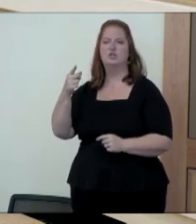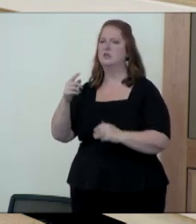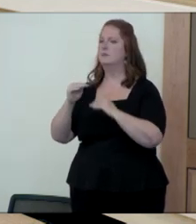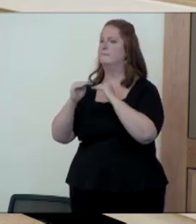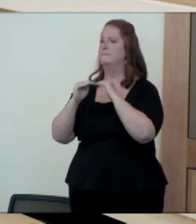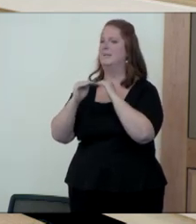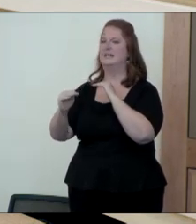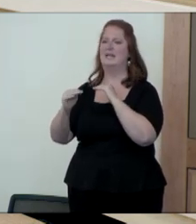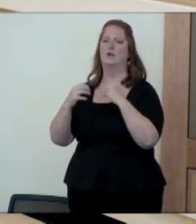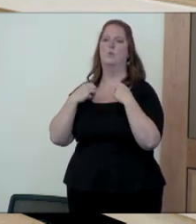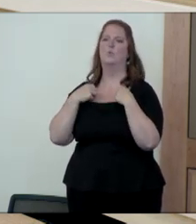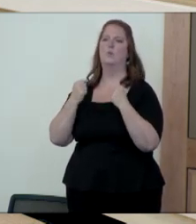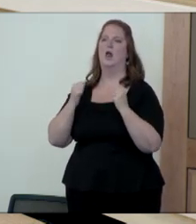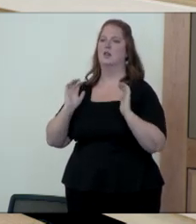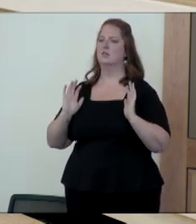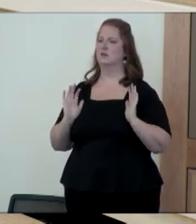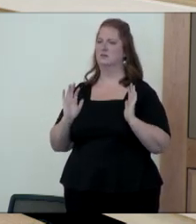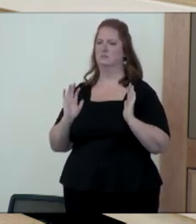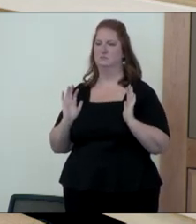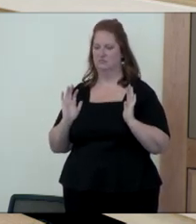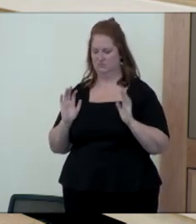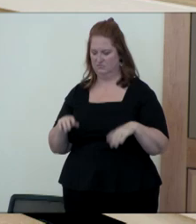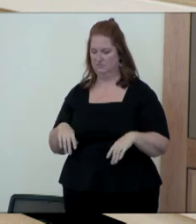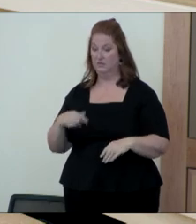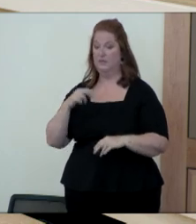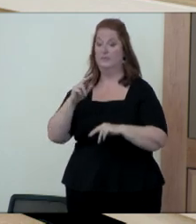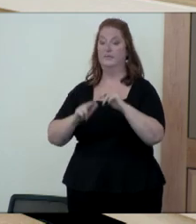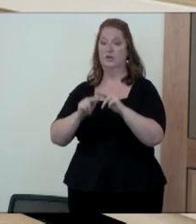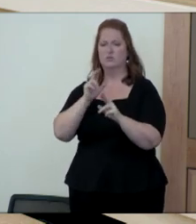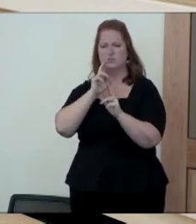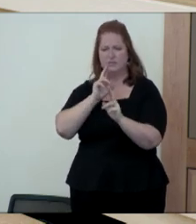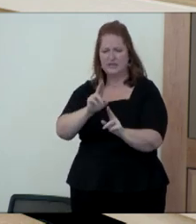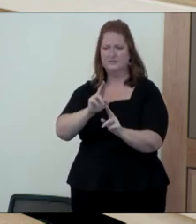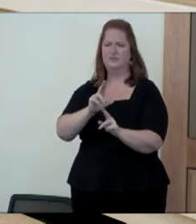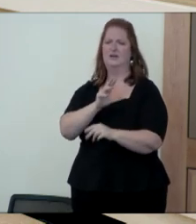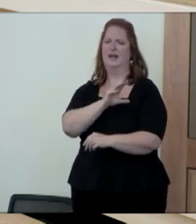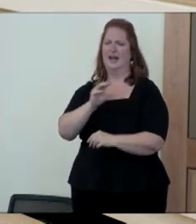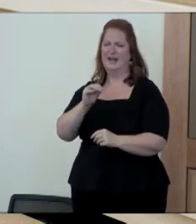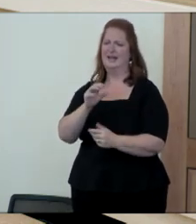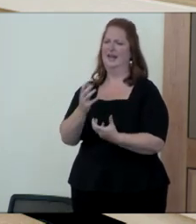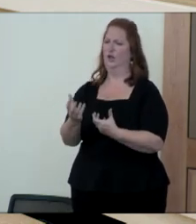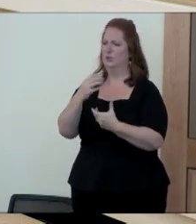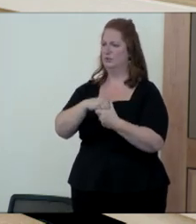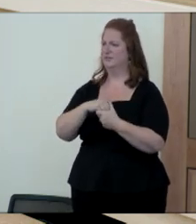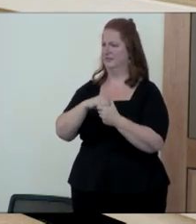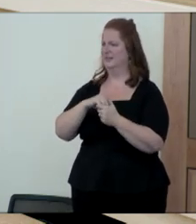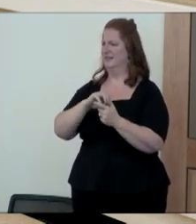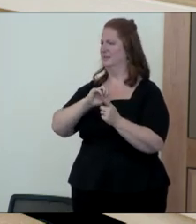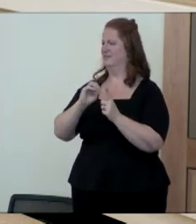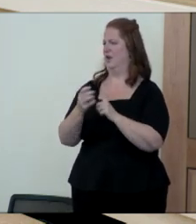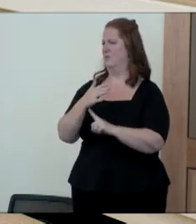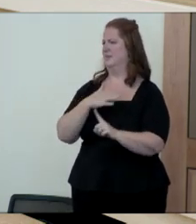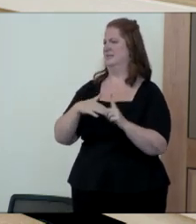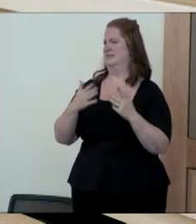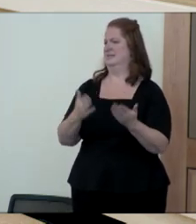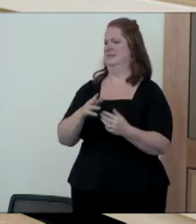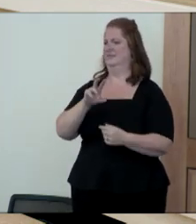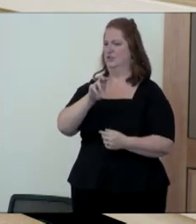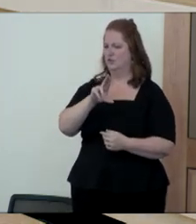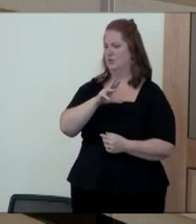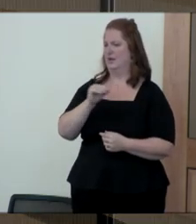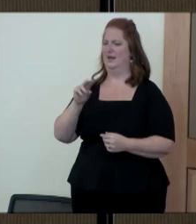wellness. We'll build respectful, civil, professional, inclusive environments at VCU and VCU